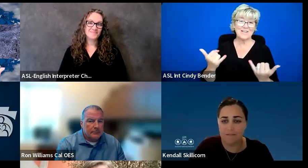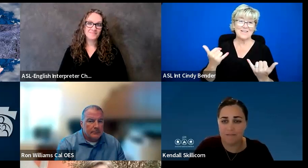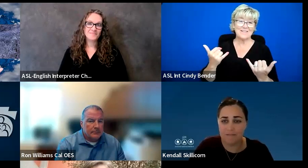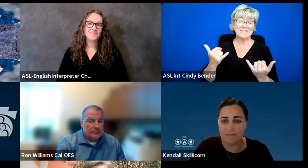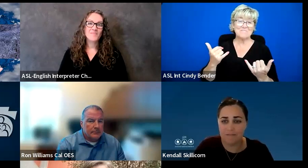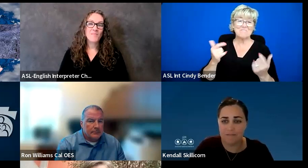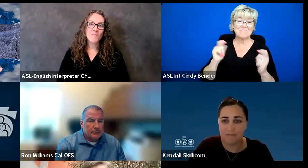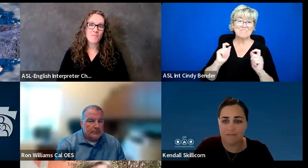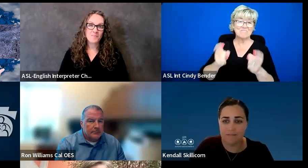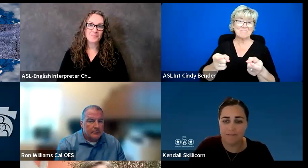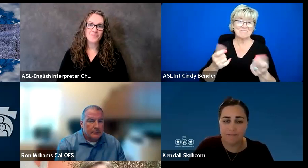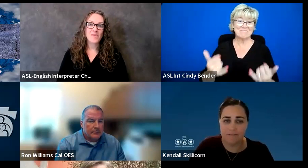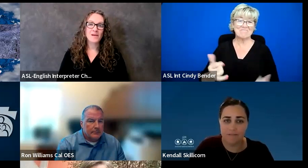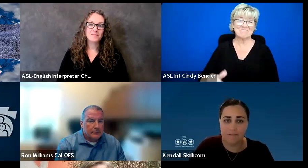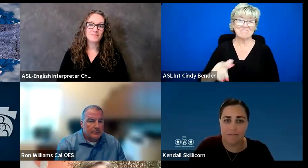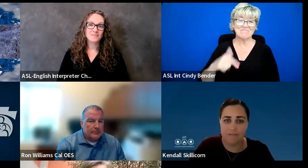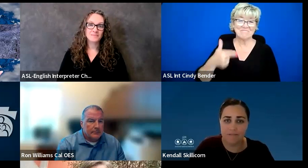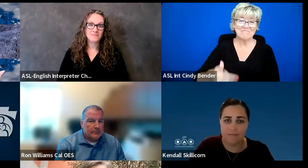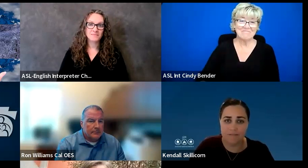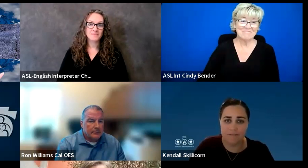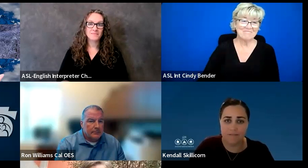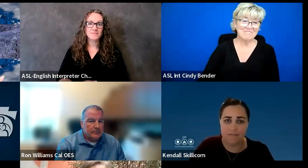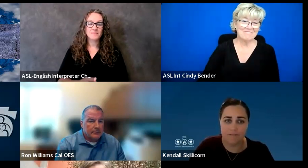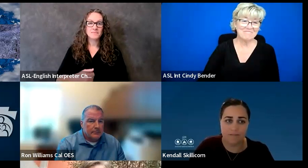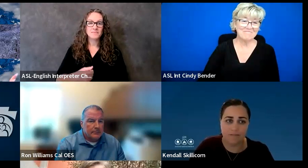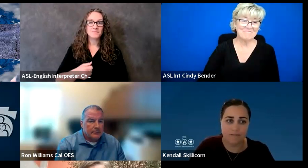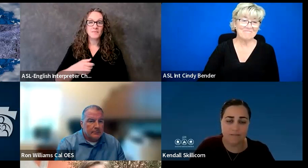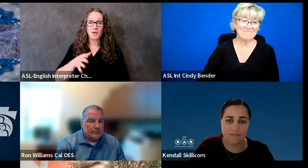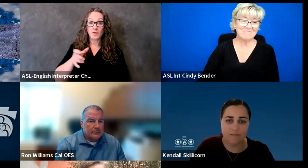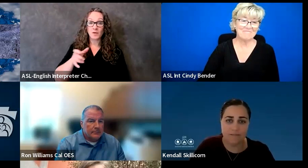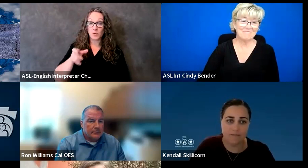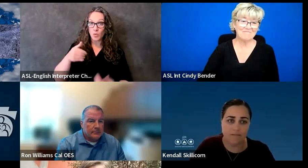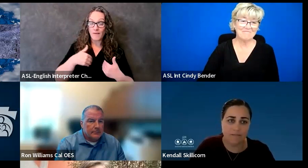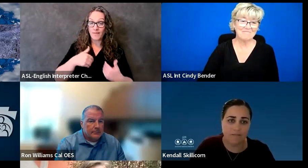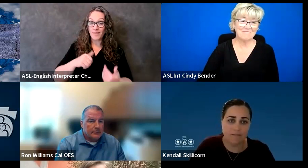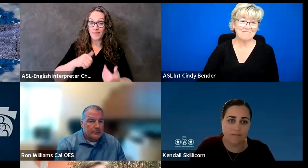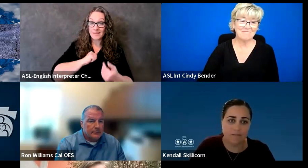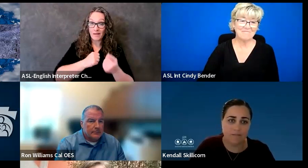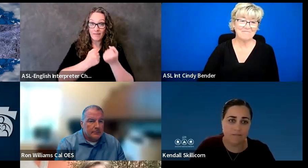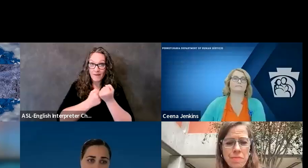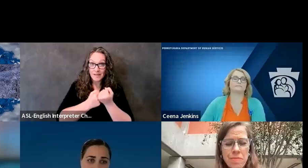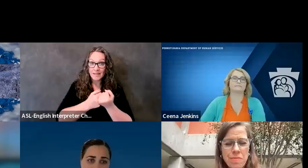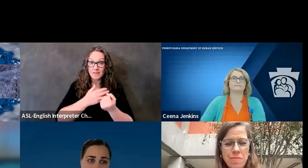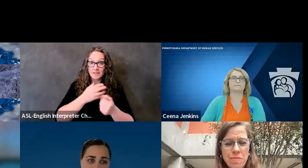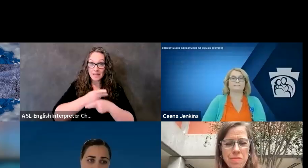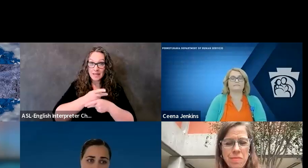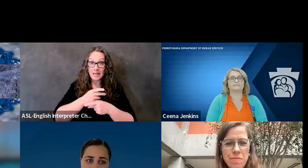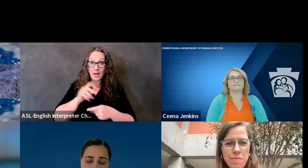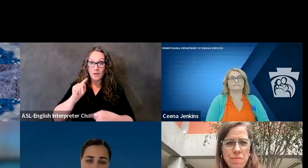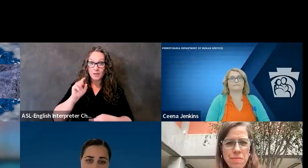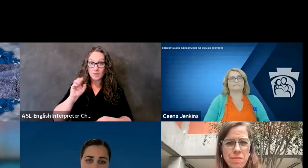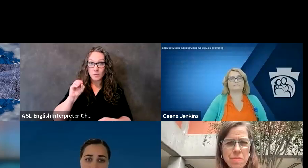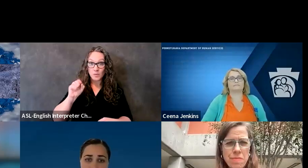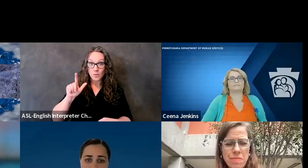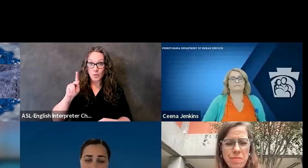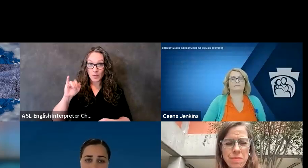toolkit, the self-advocate toolkit, and the shelter volunteer toolkit. Are there any other toolkits that any of you